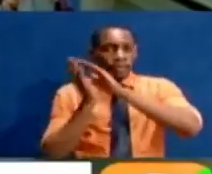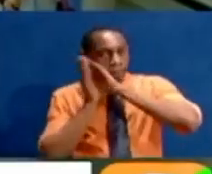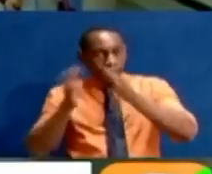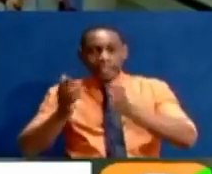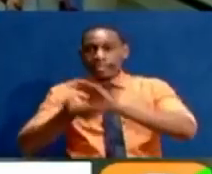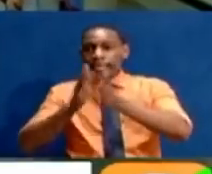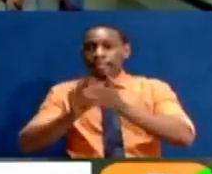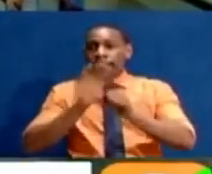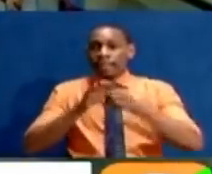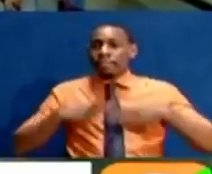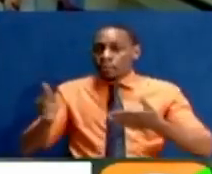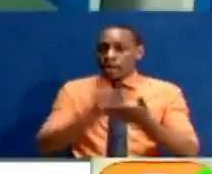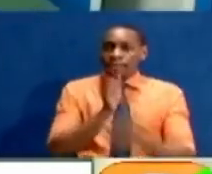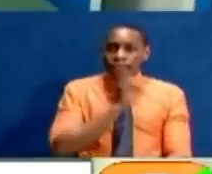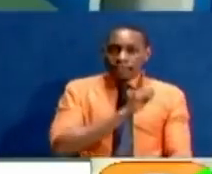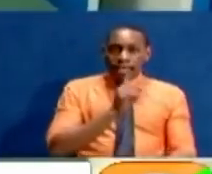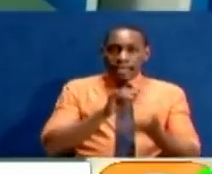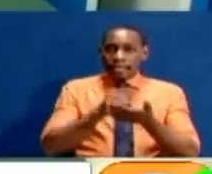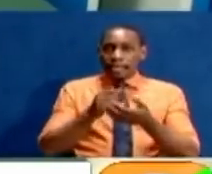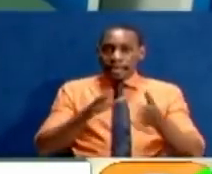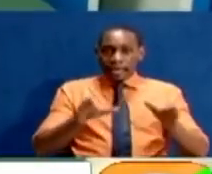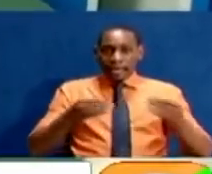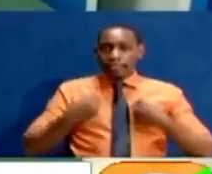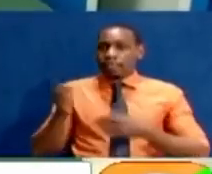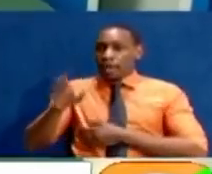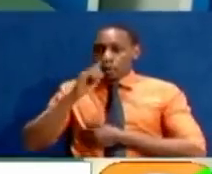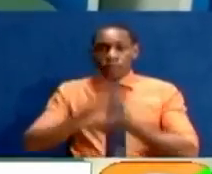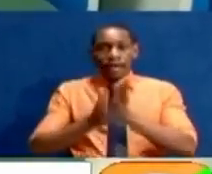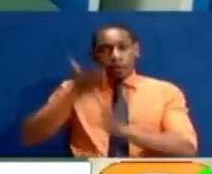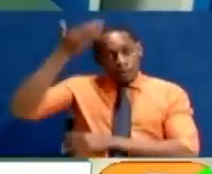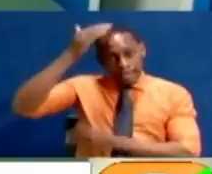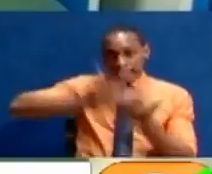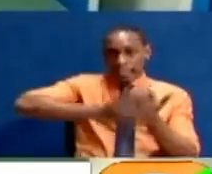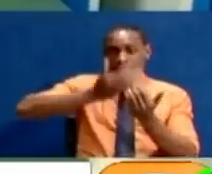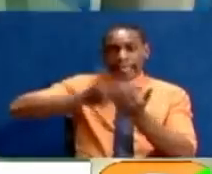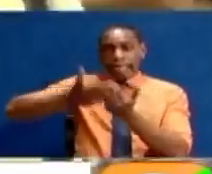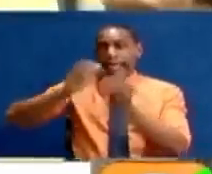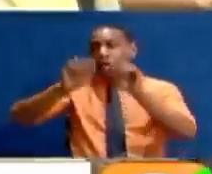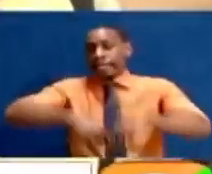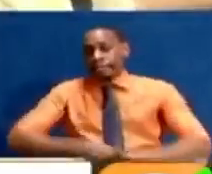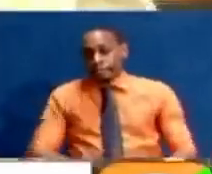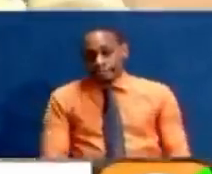beds, many who had been admitted having been discharged since there were no nurses to attend to them.